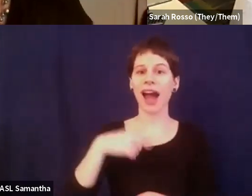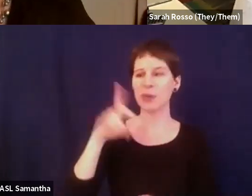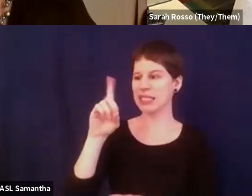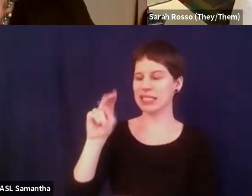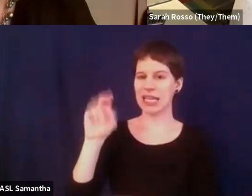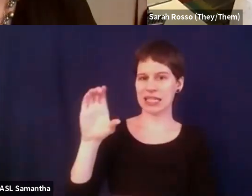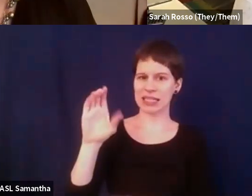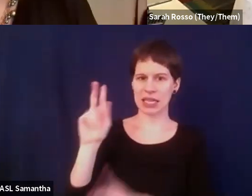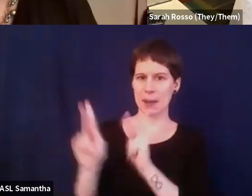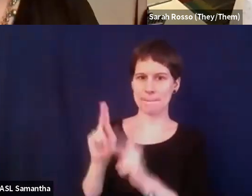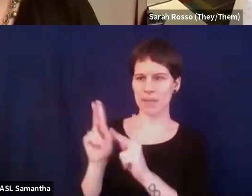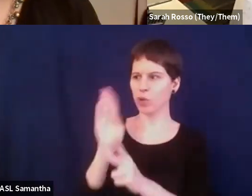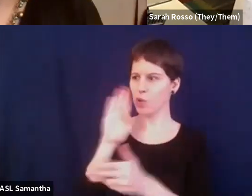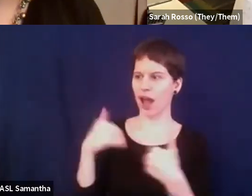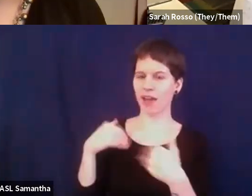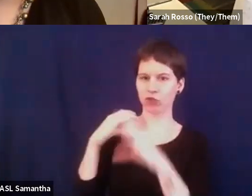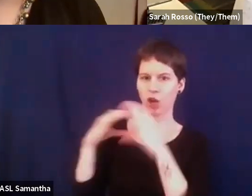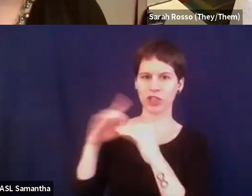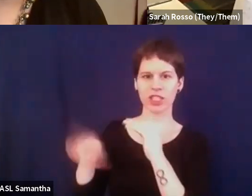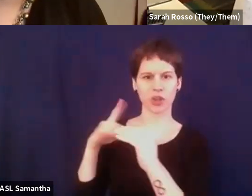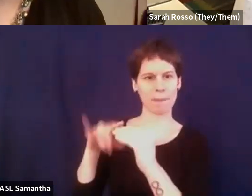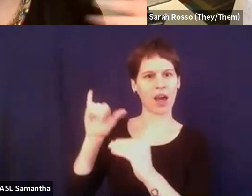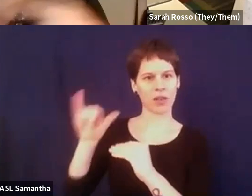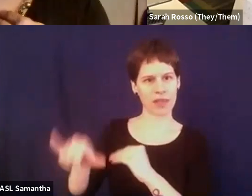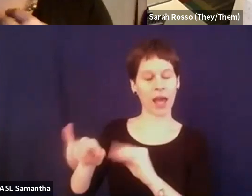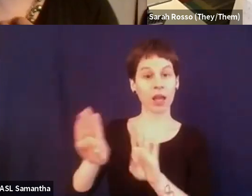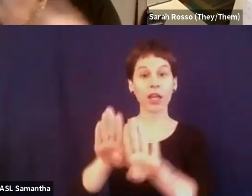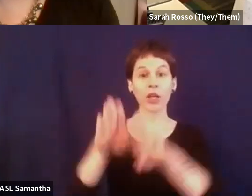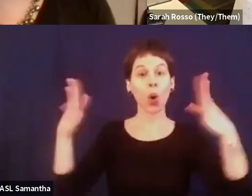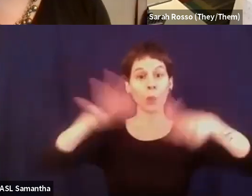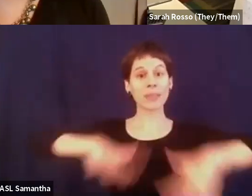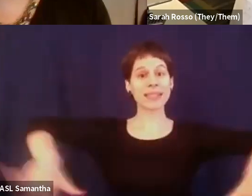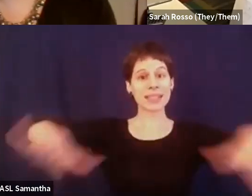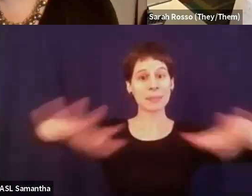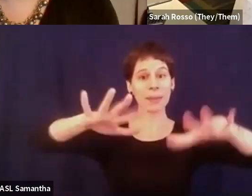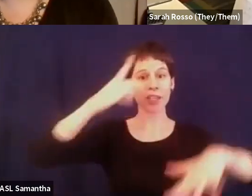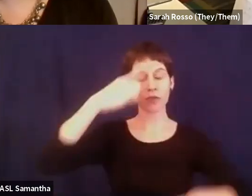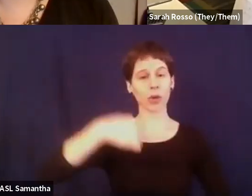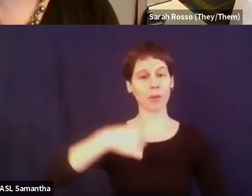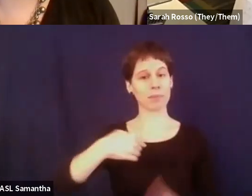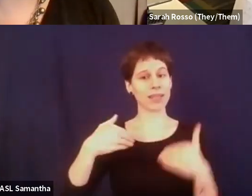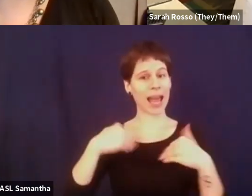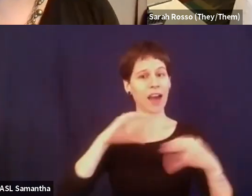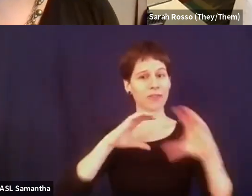have conversations about that, and it opens up space for me to have conversations with people